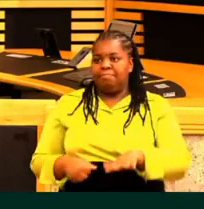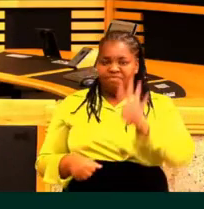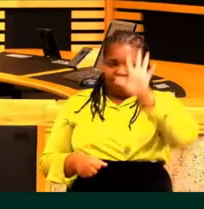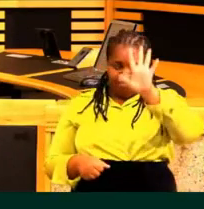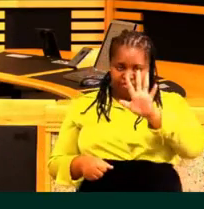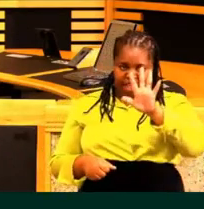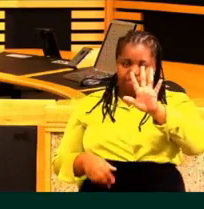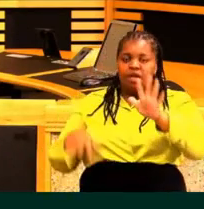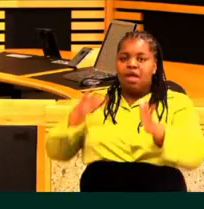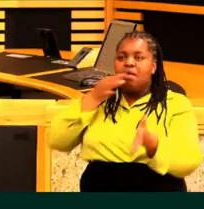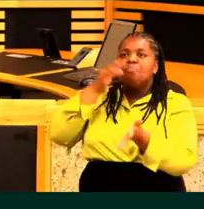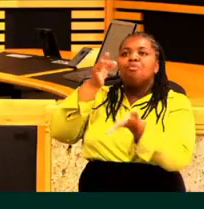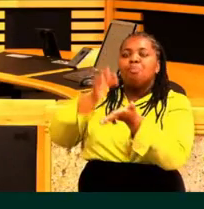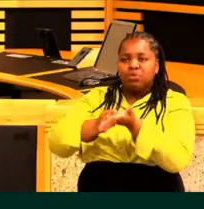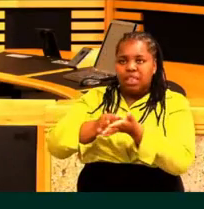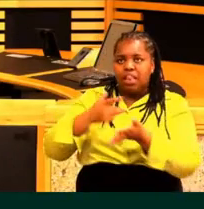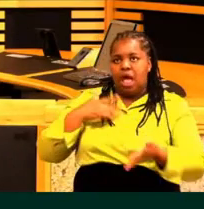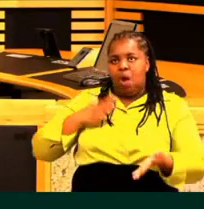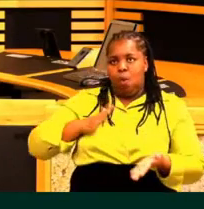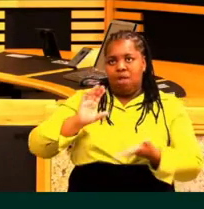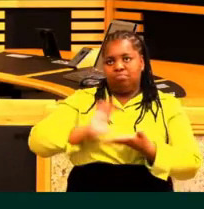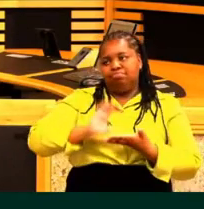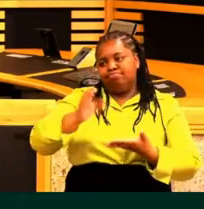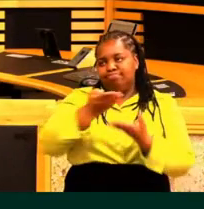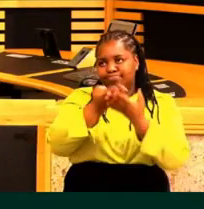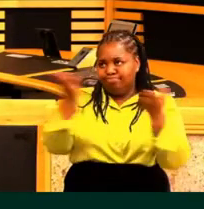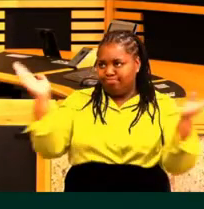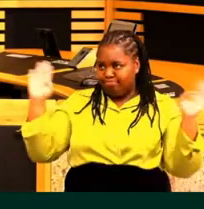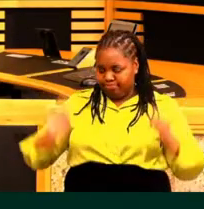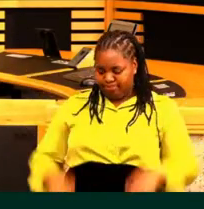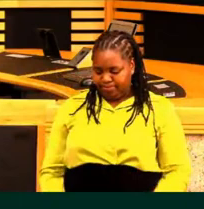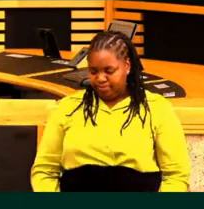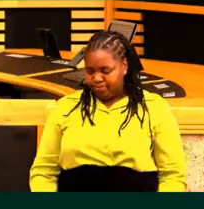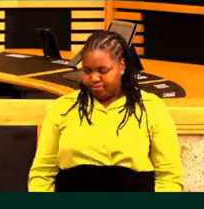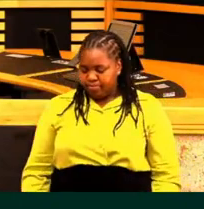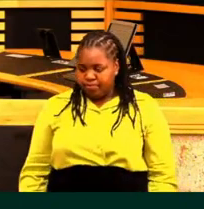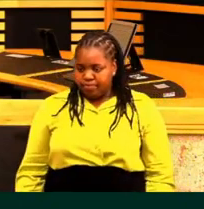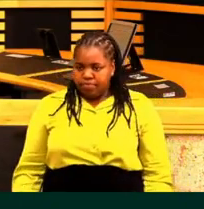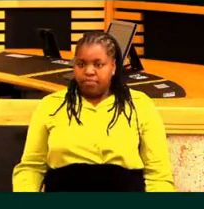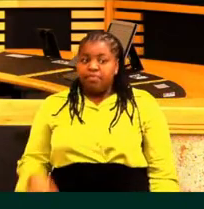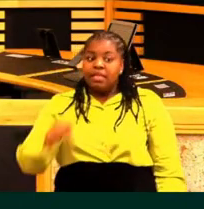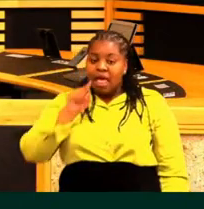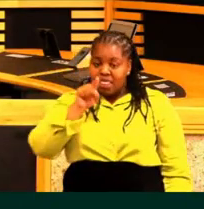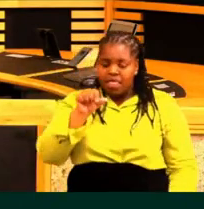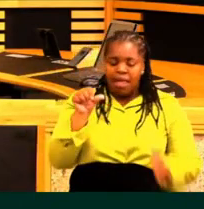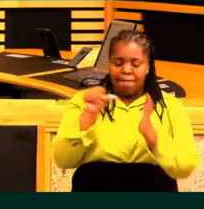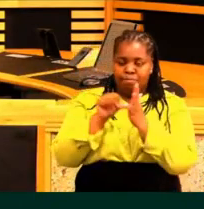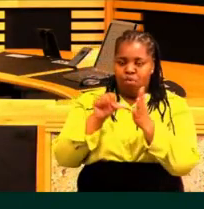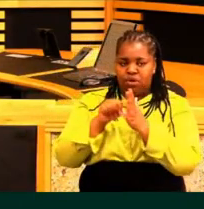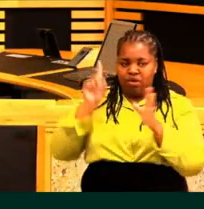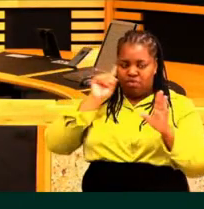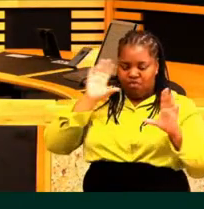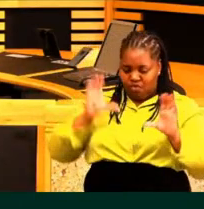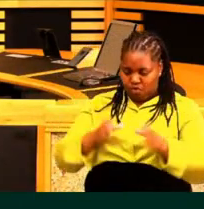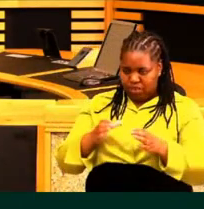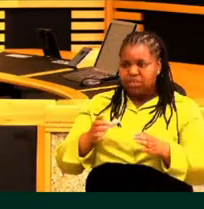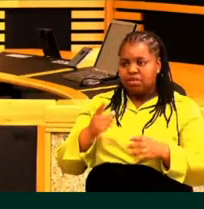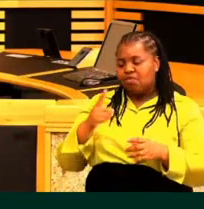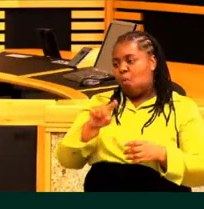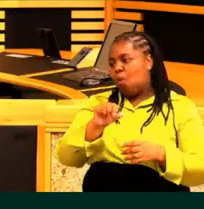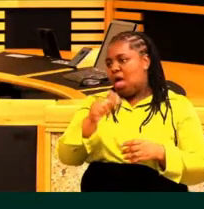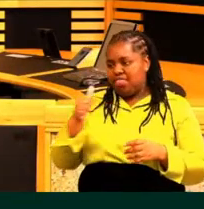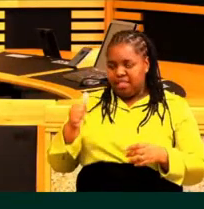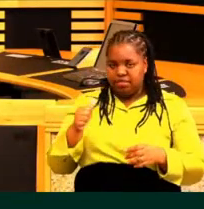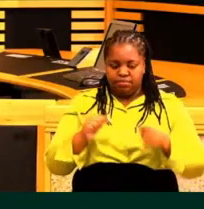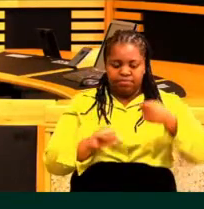proposal that I wish to sponsor the Gathering which are important to focus on amongst others